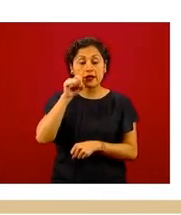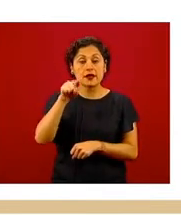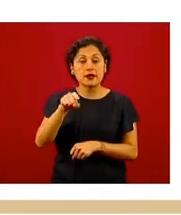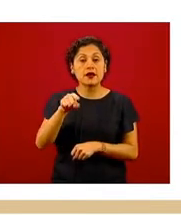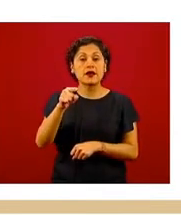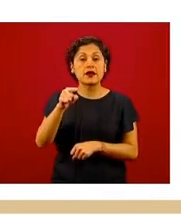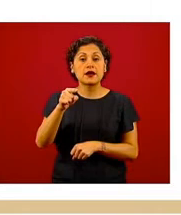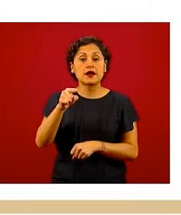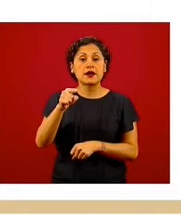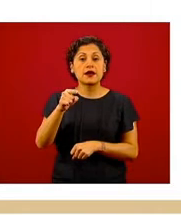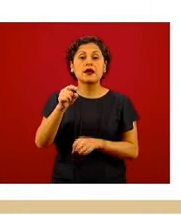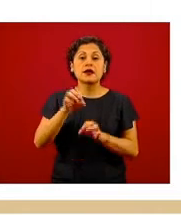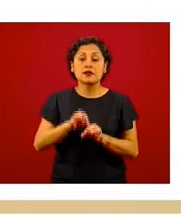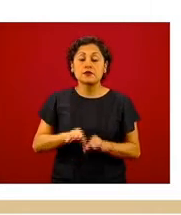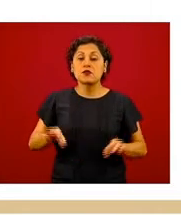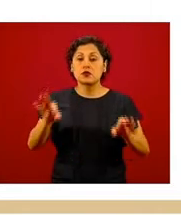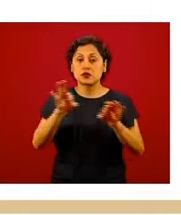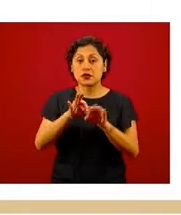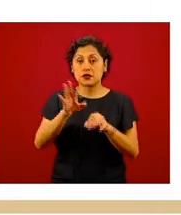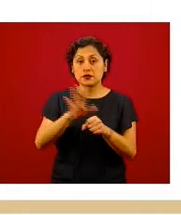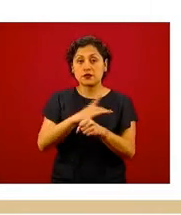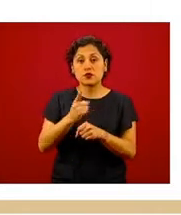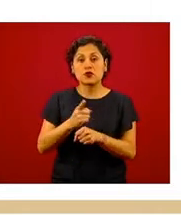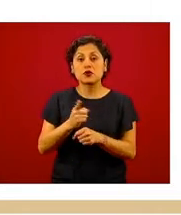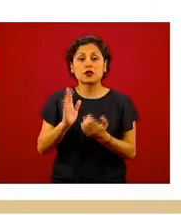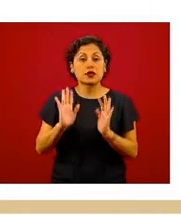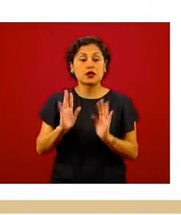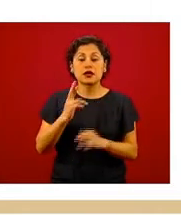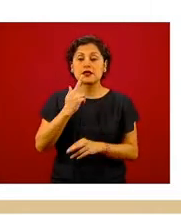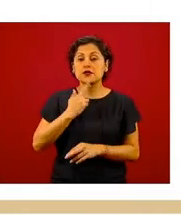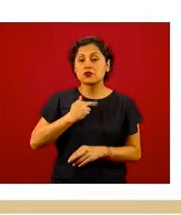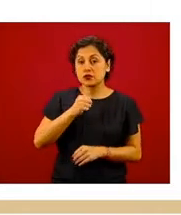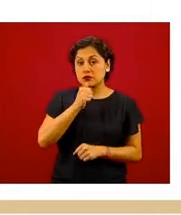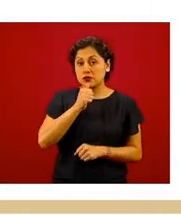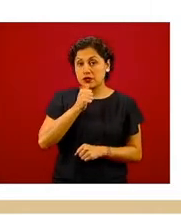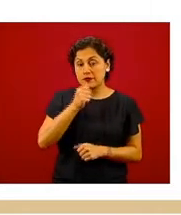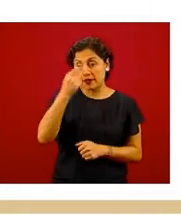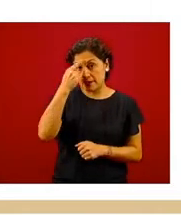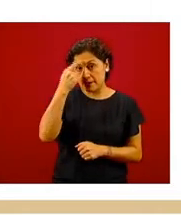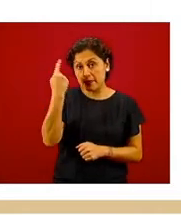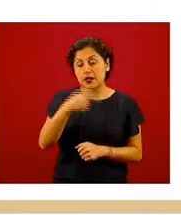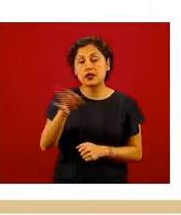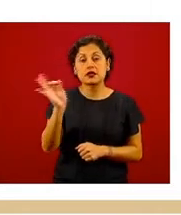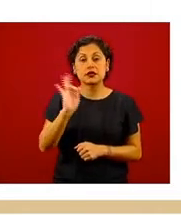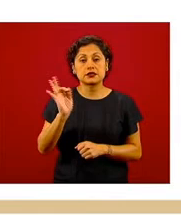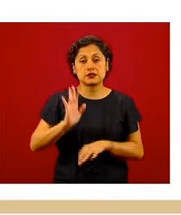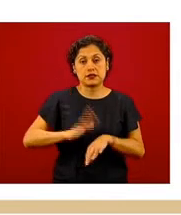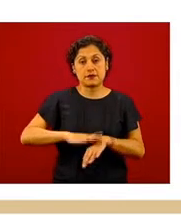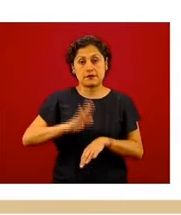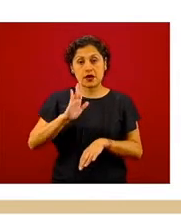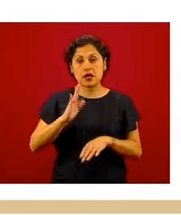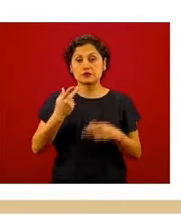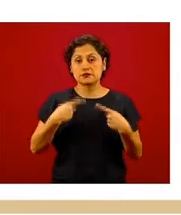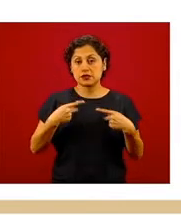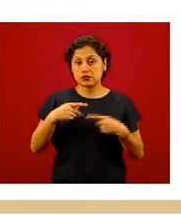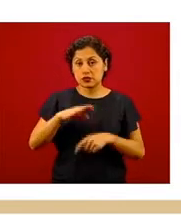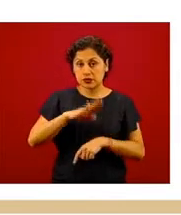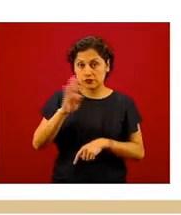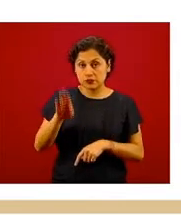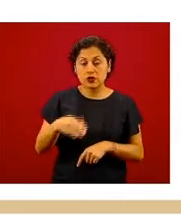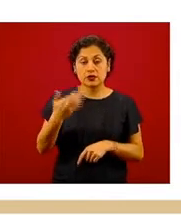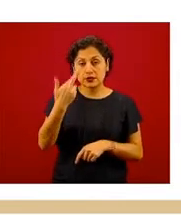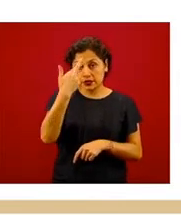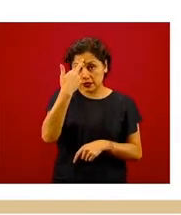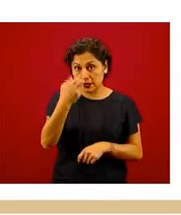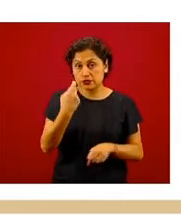The light orange color indicates where there might be an increase because there are still, those deaths have still not been confirmed or ruled out